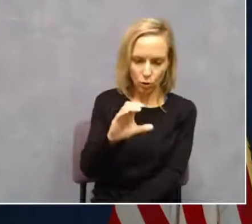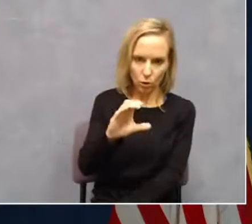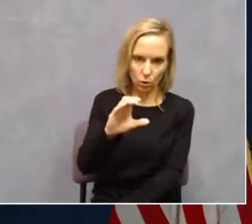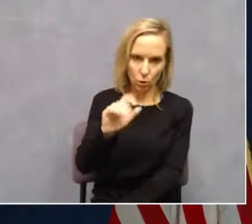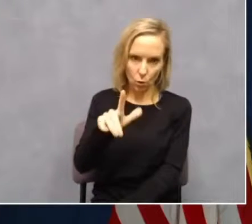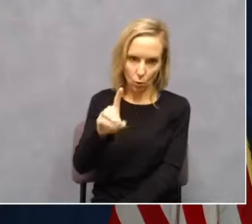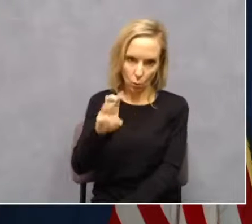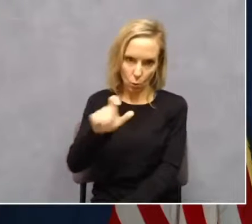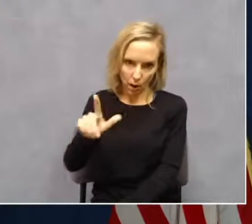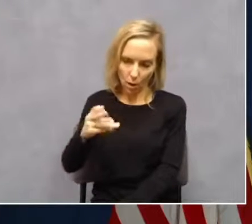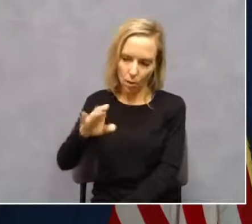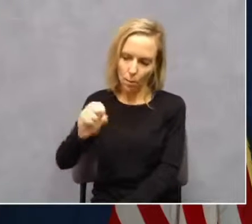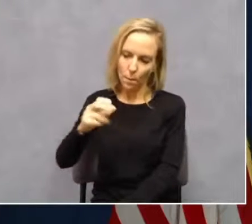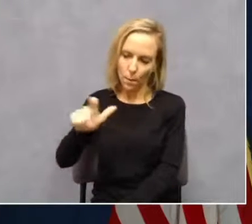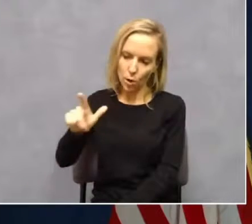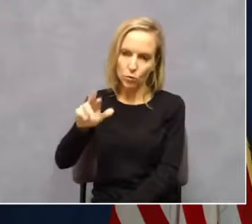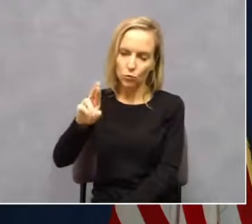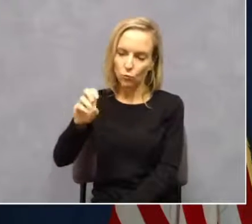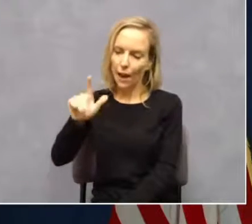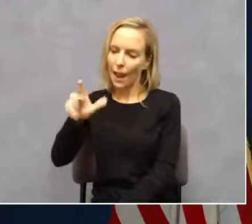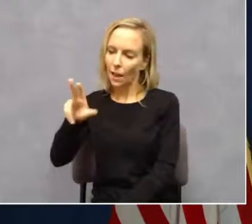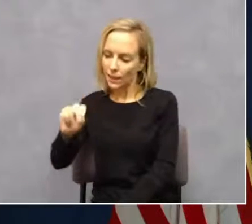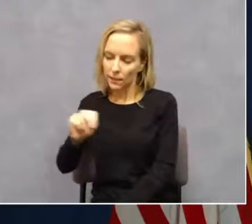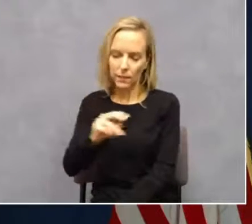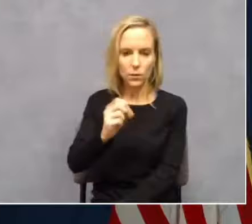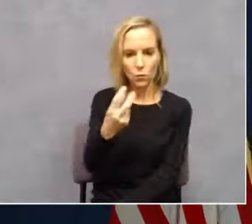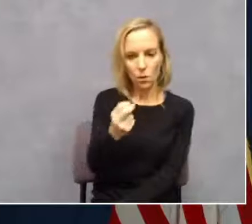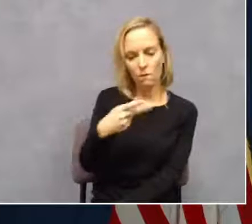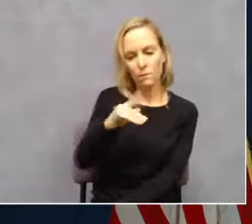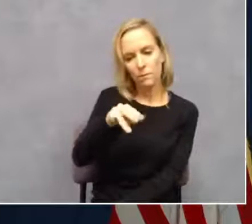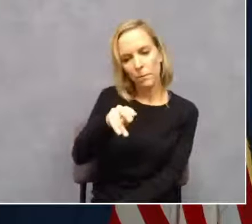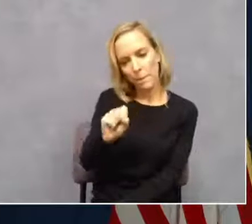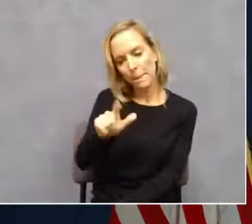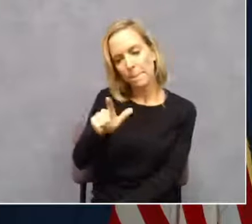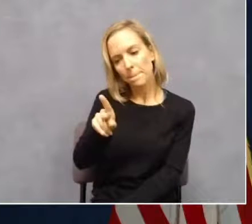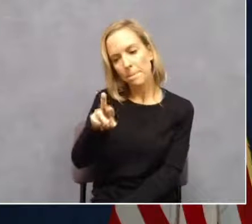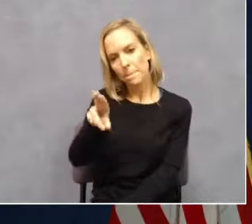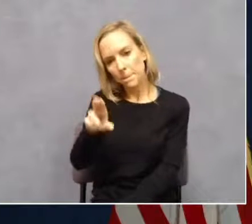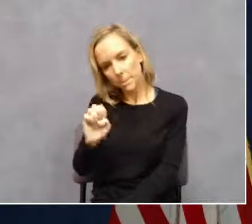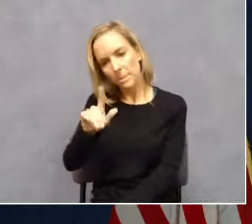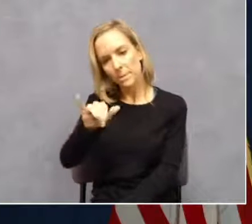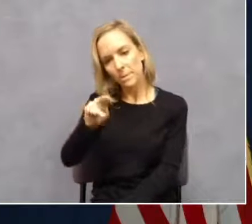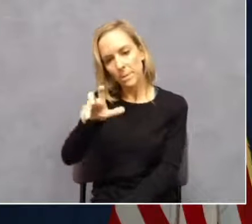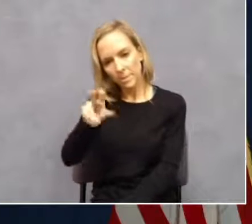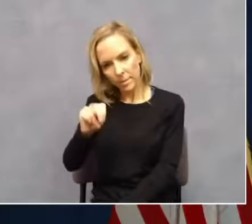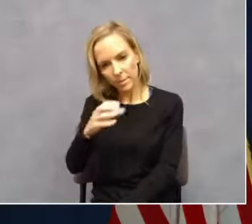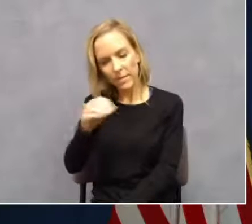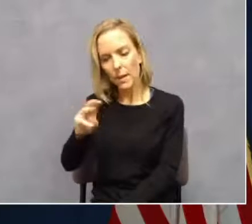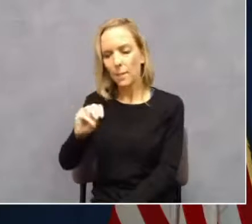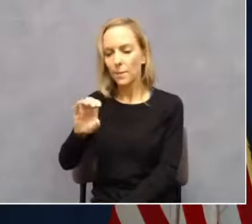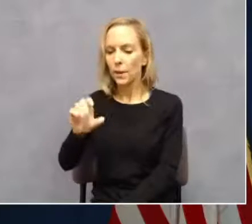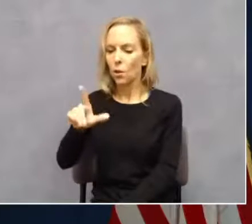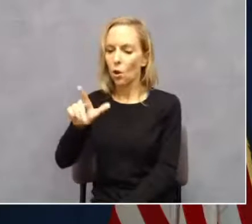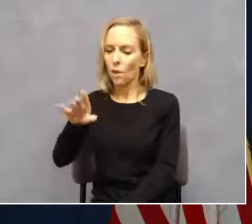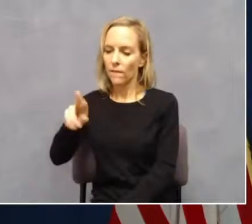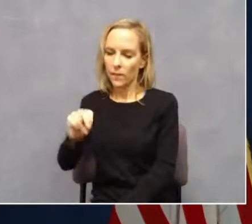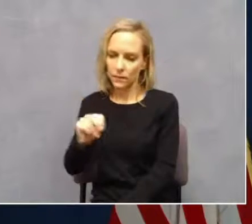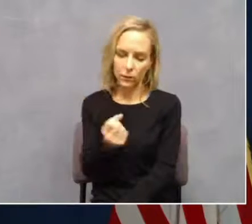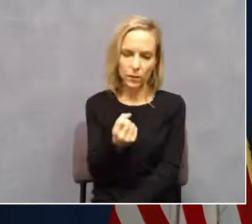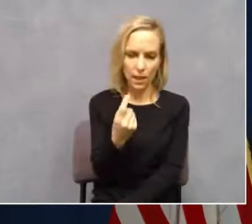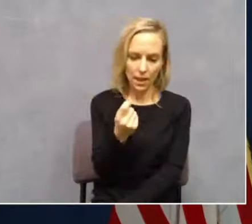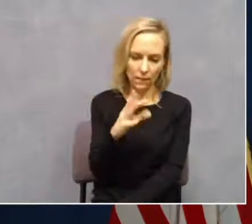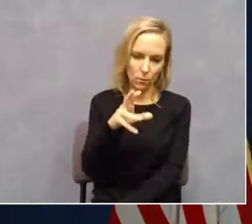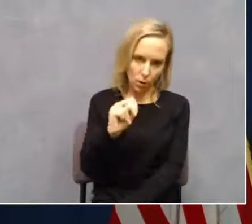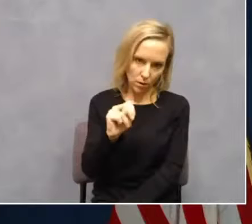Marshall, and Rowan. 12 in Hopkins, LaRue, Lincoln, and Magoffin. 11 in Martin,